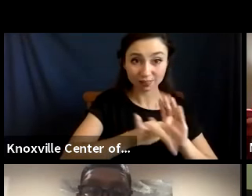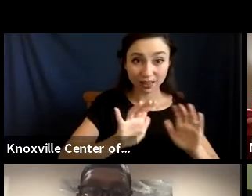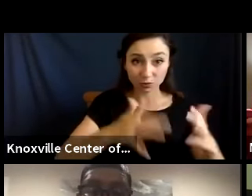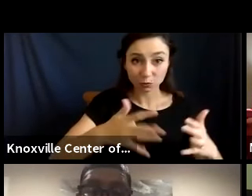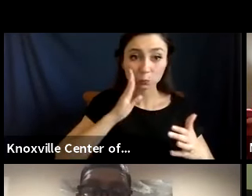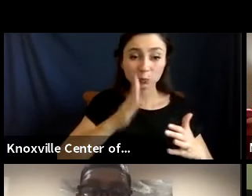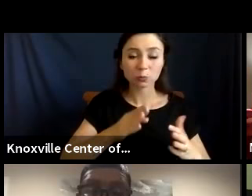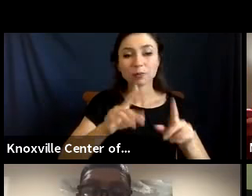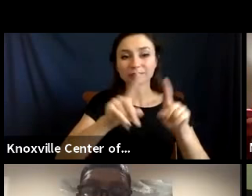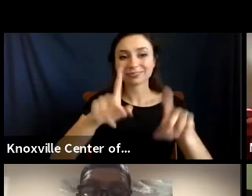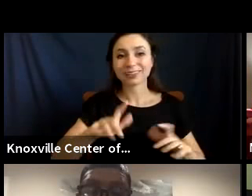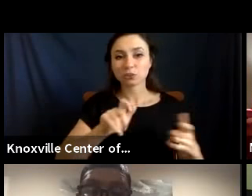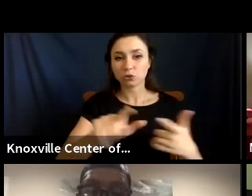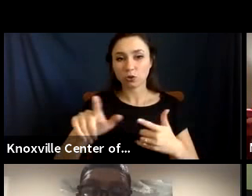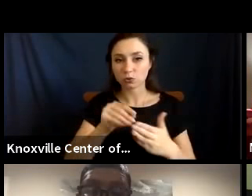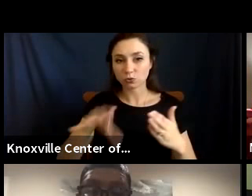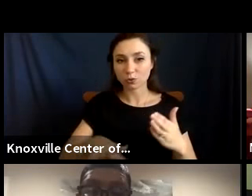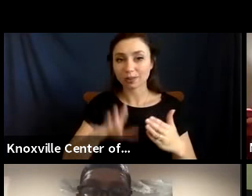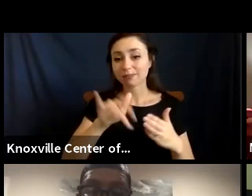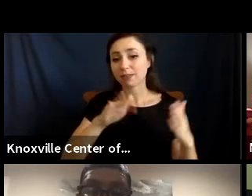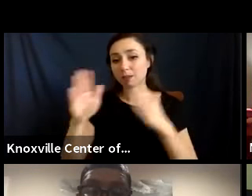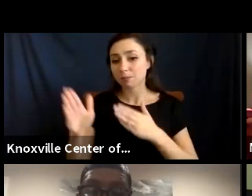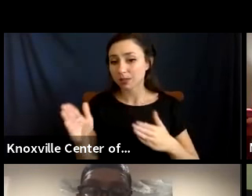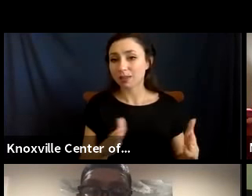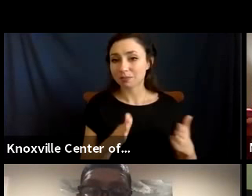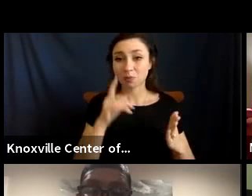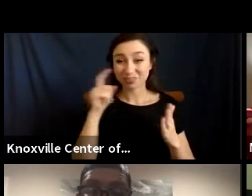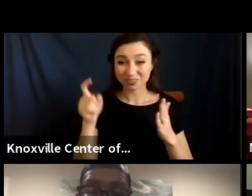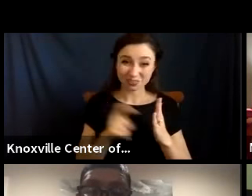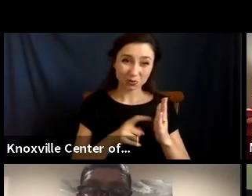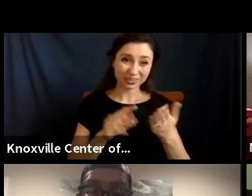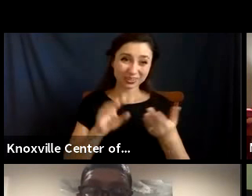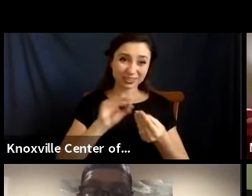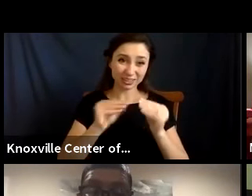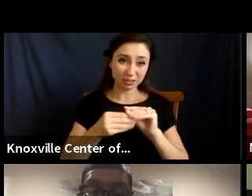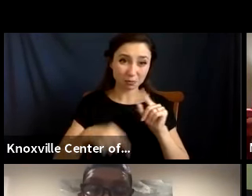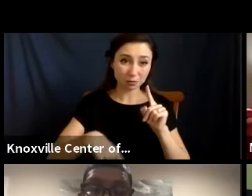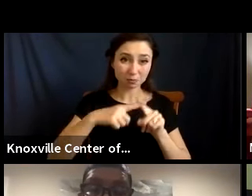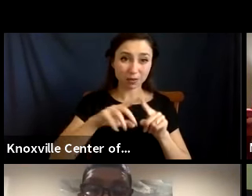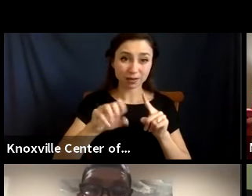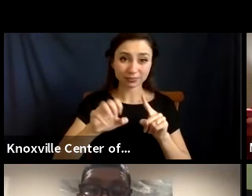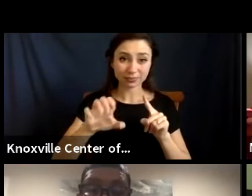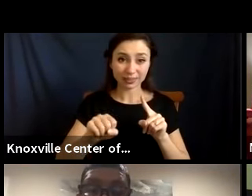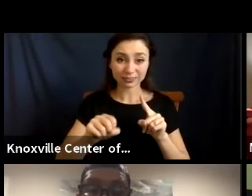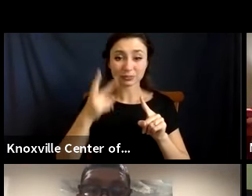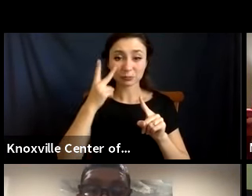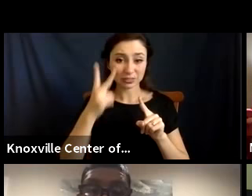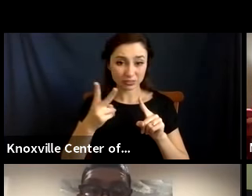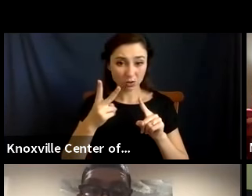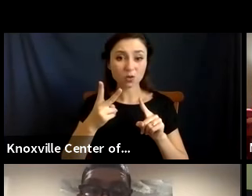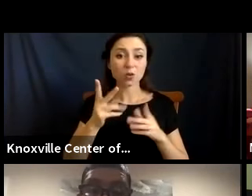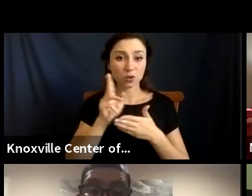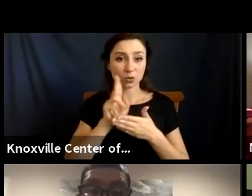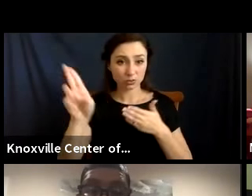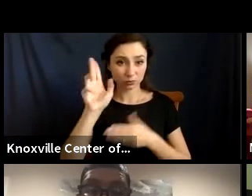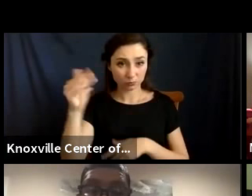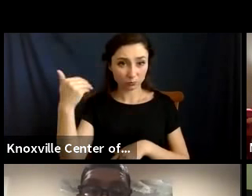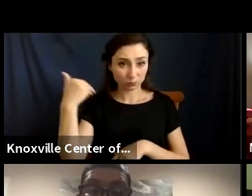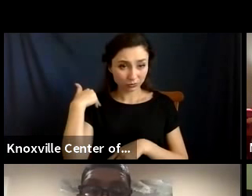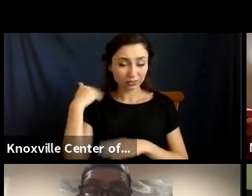we had originally planned. Because of this surge in the number of positive cases that we saw on campus